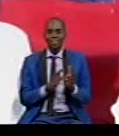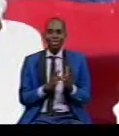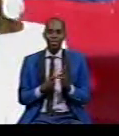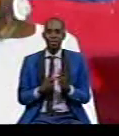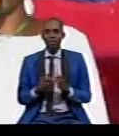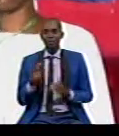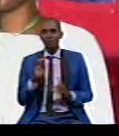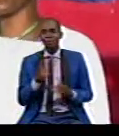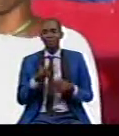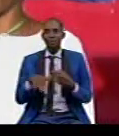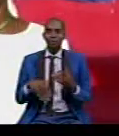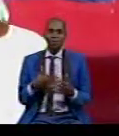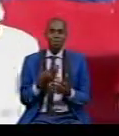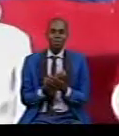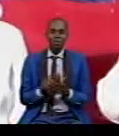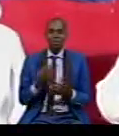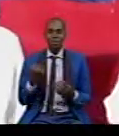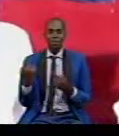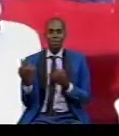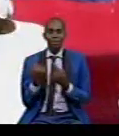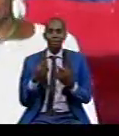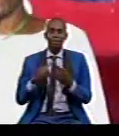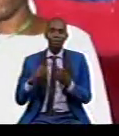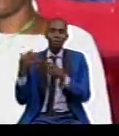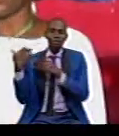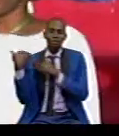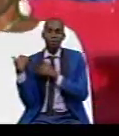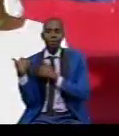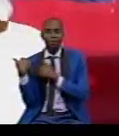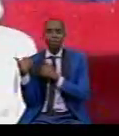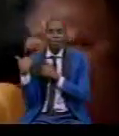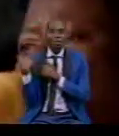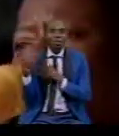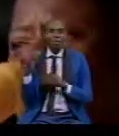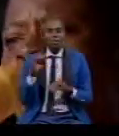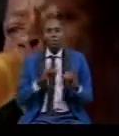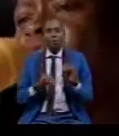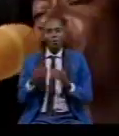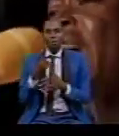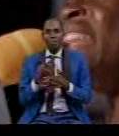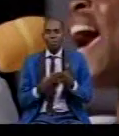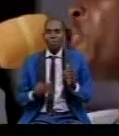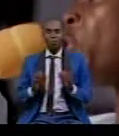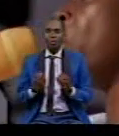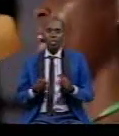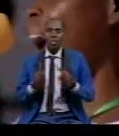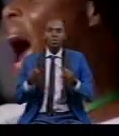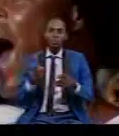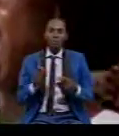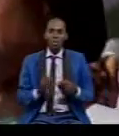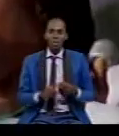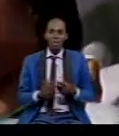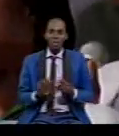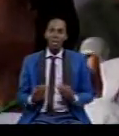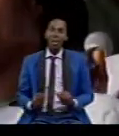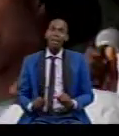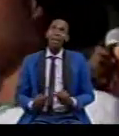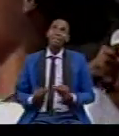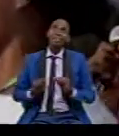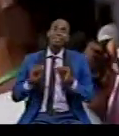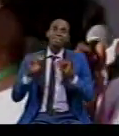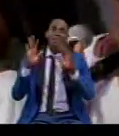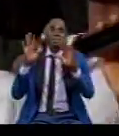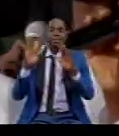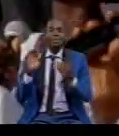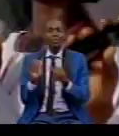It's in heaven right now and is praying for you, making intercession for every